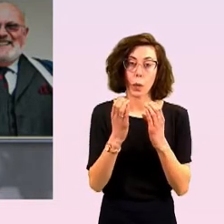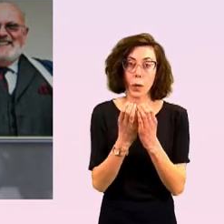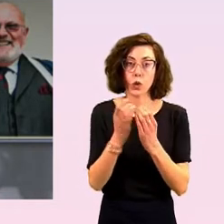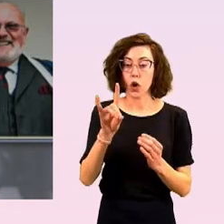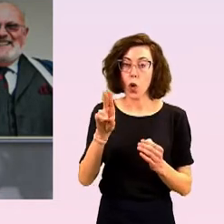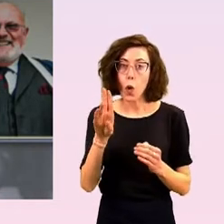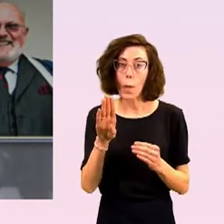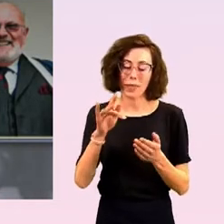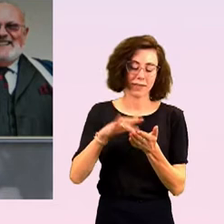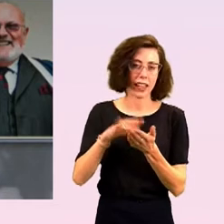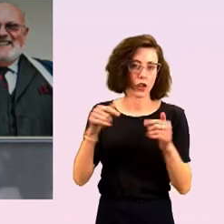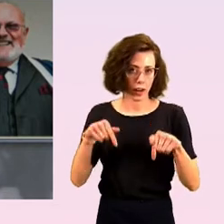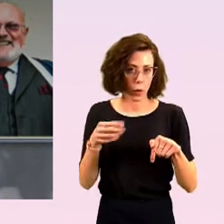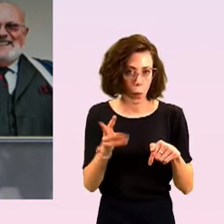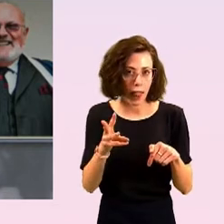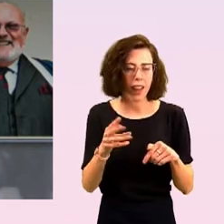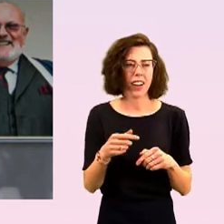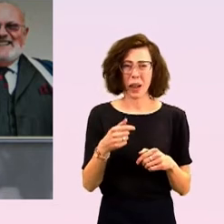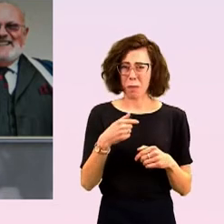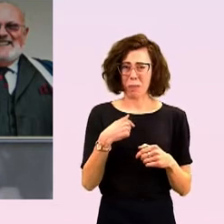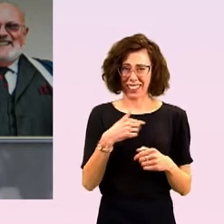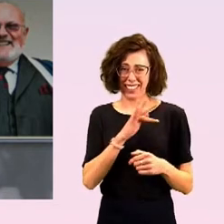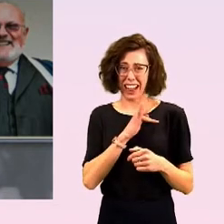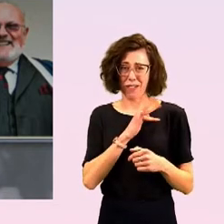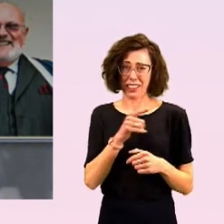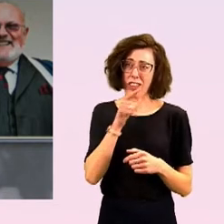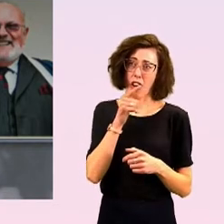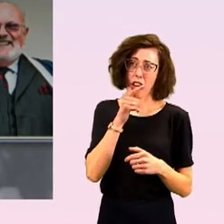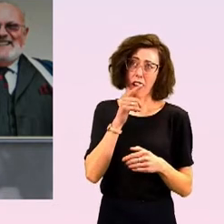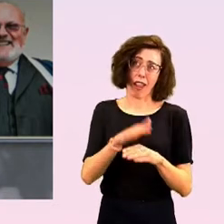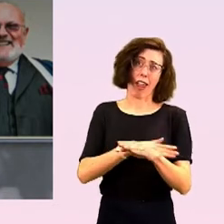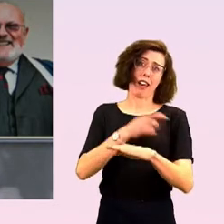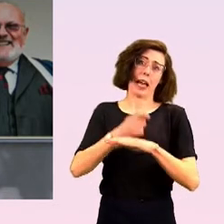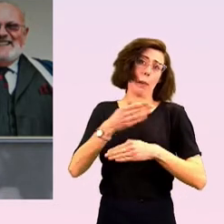centre. I'm not really one for long speeches, so we'll kick off right away with